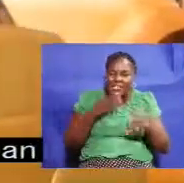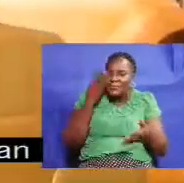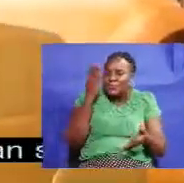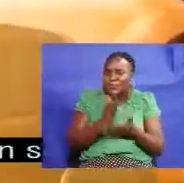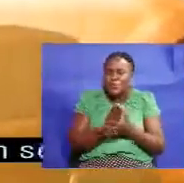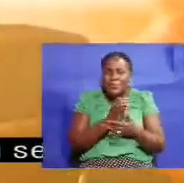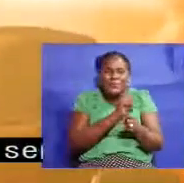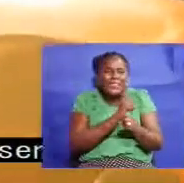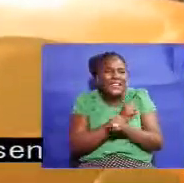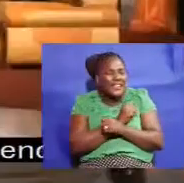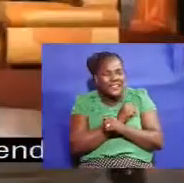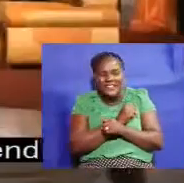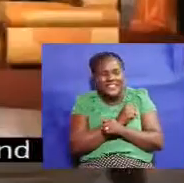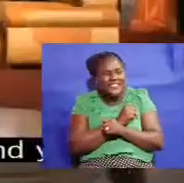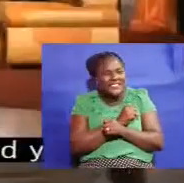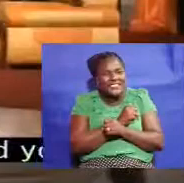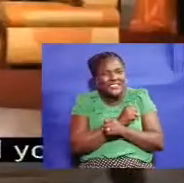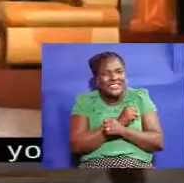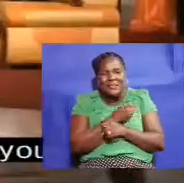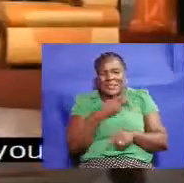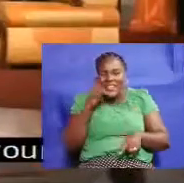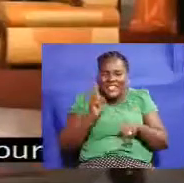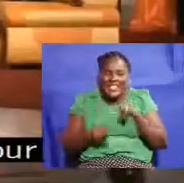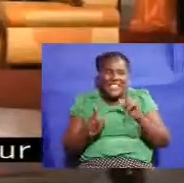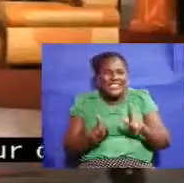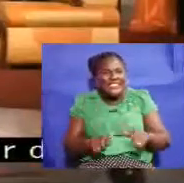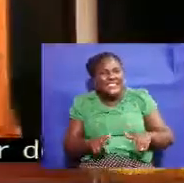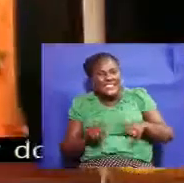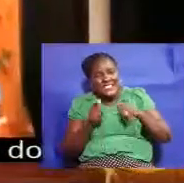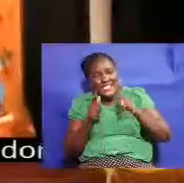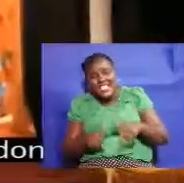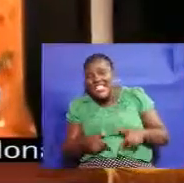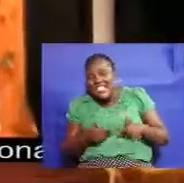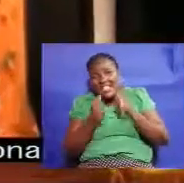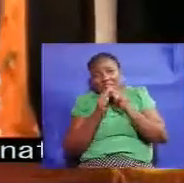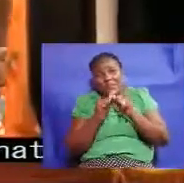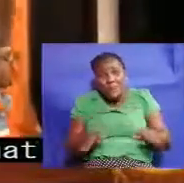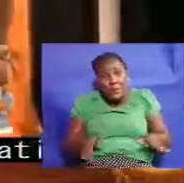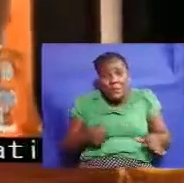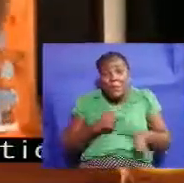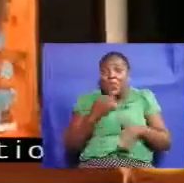God Almighty. Me was it? Fifi Morrison.